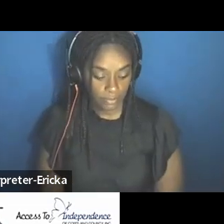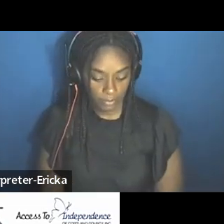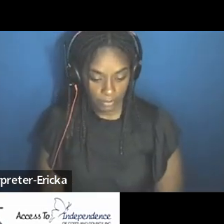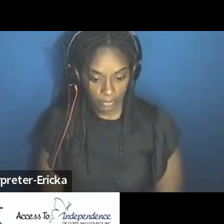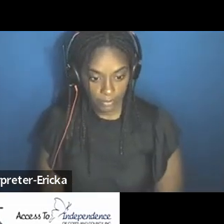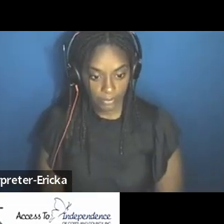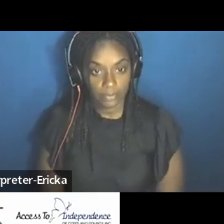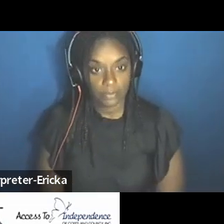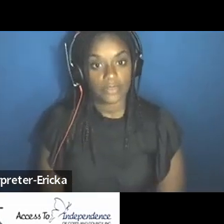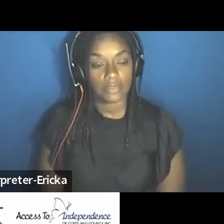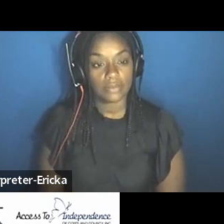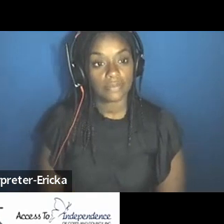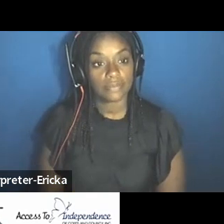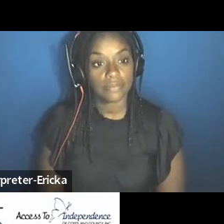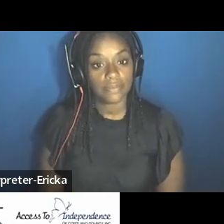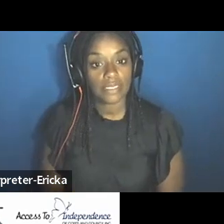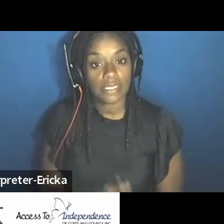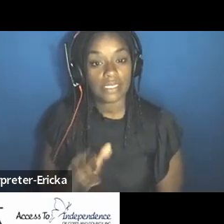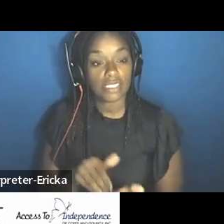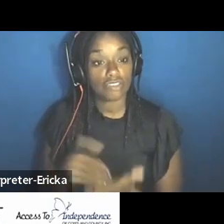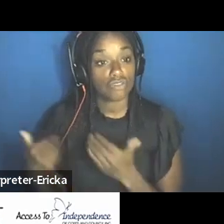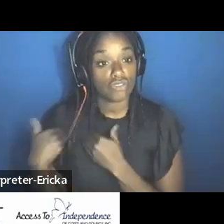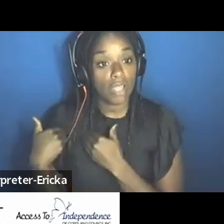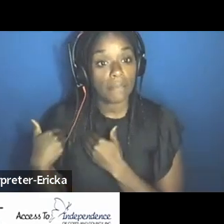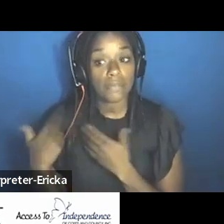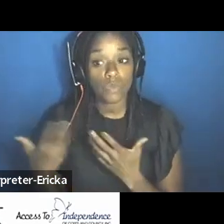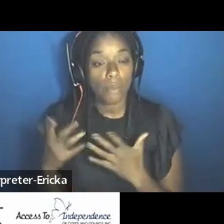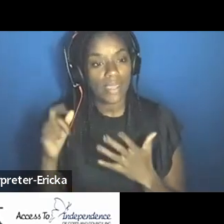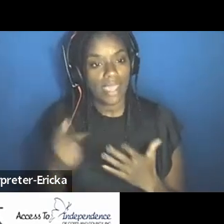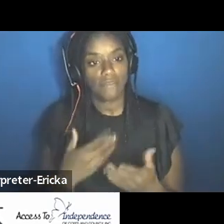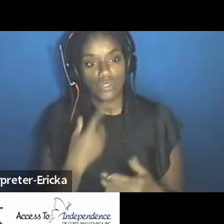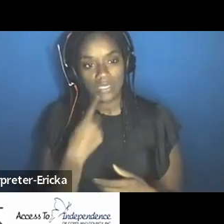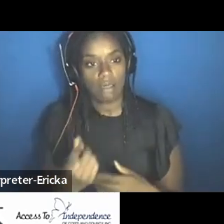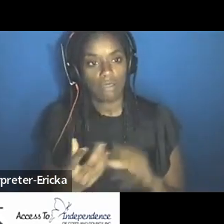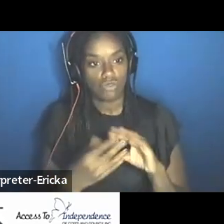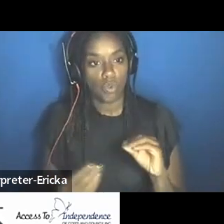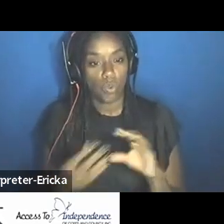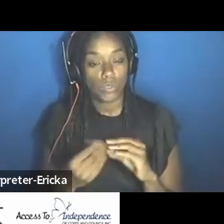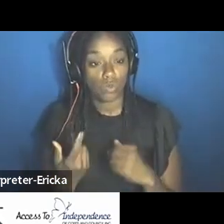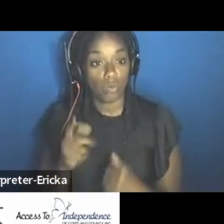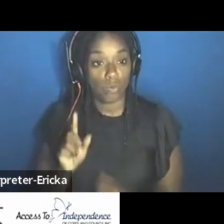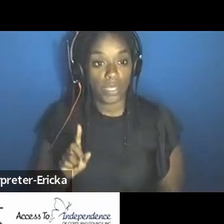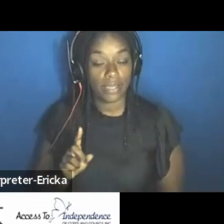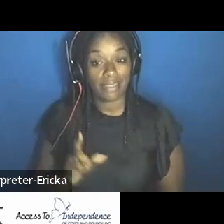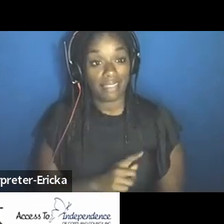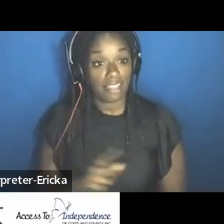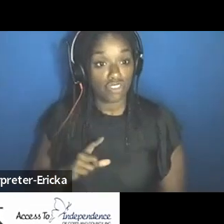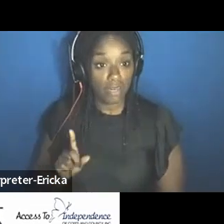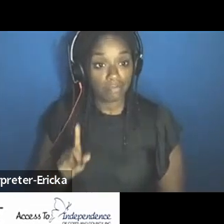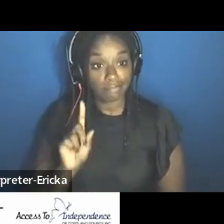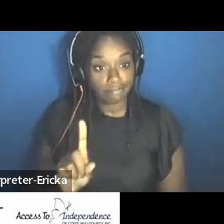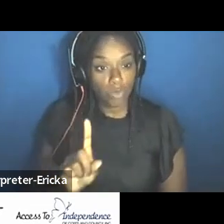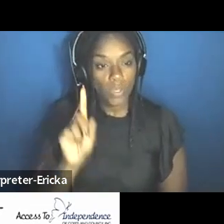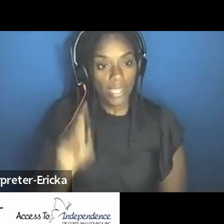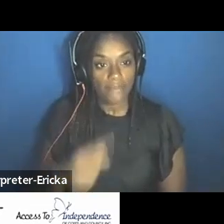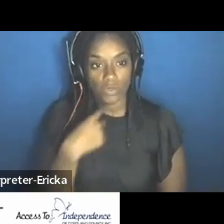centers' jobs too is these are the stories we have to tell. So when we go to the legislature, we have to tell those stories, but we need to